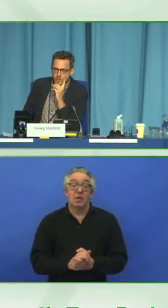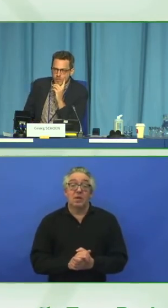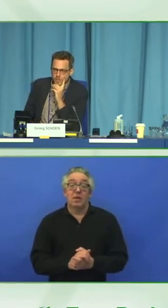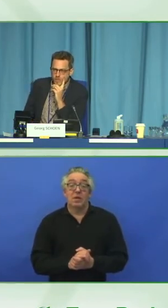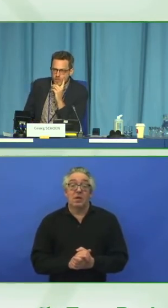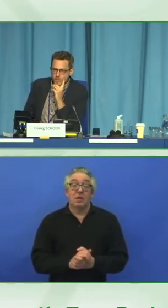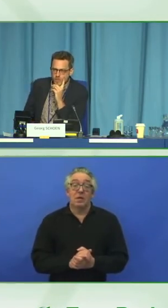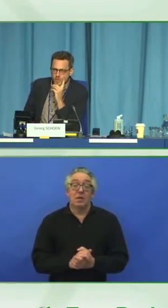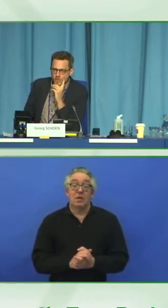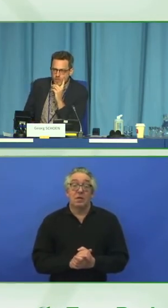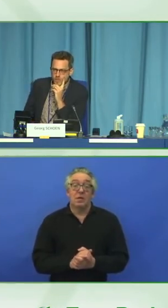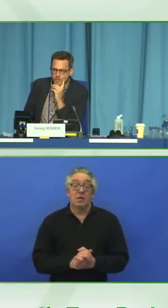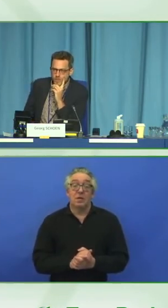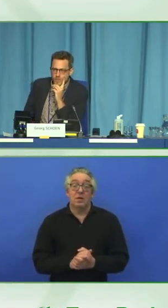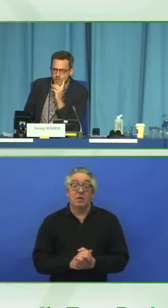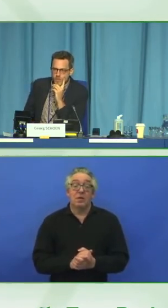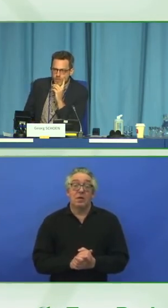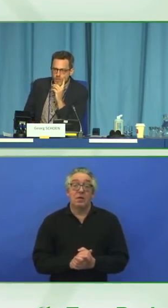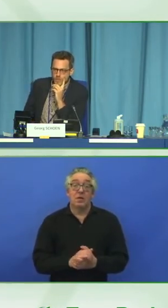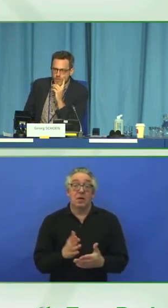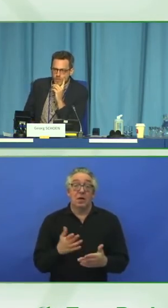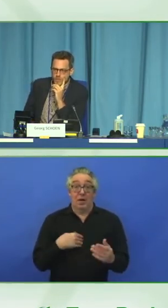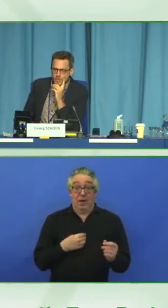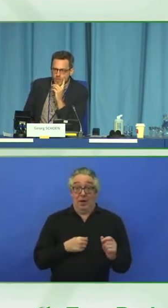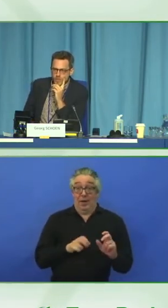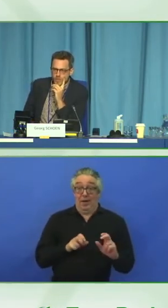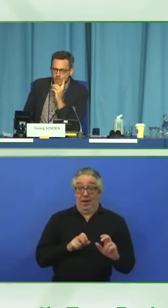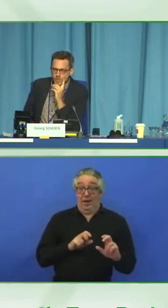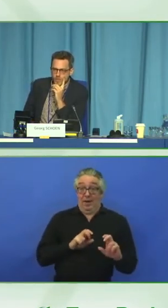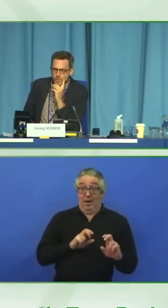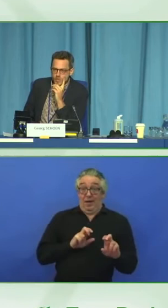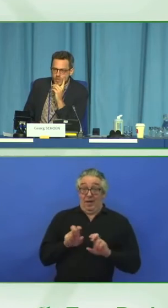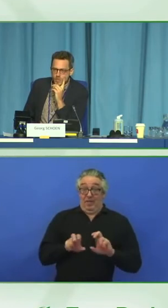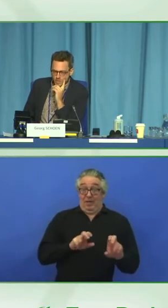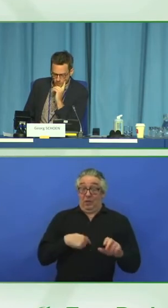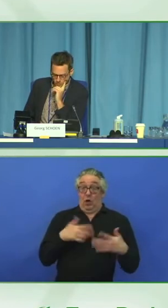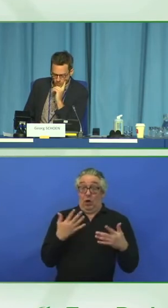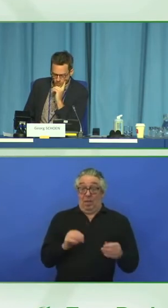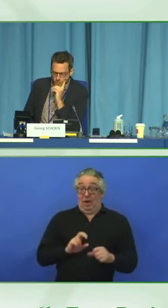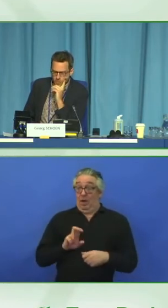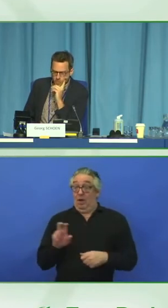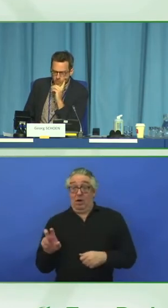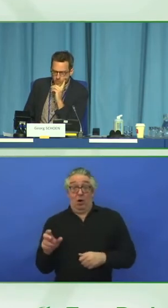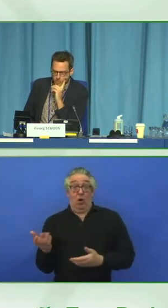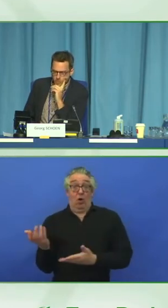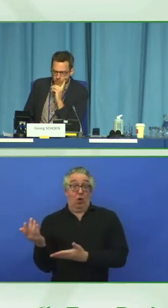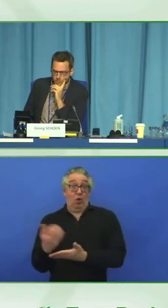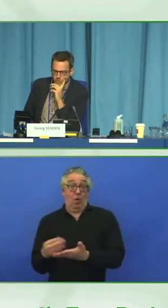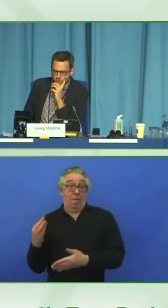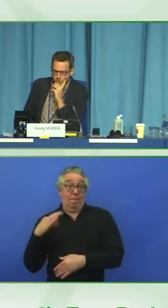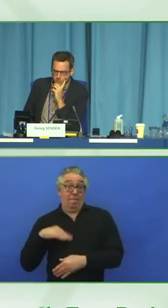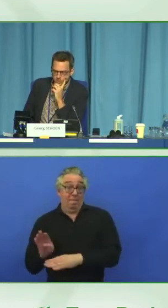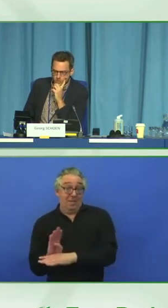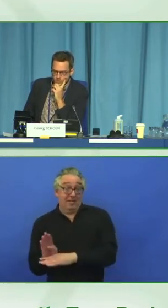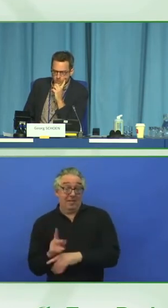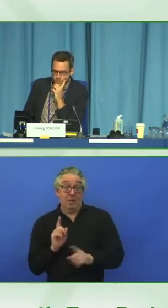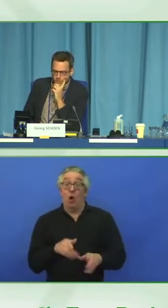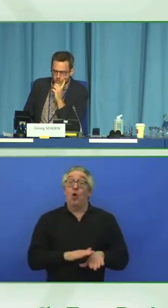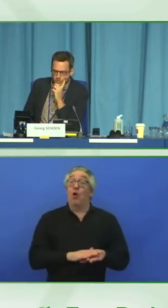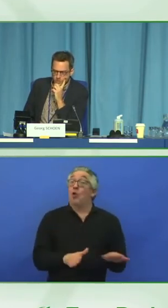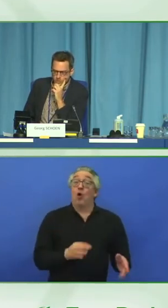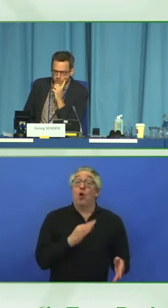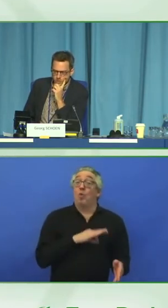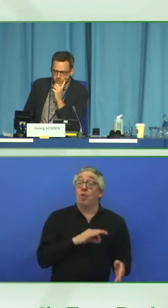an investor in impact and having supported both nonprofits and for-profits, a lot of our support has been actually